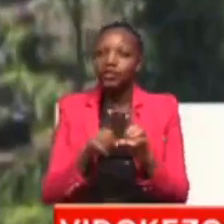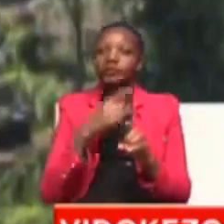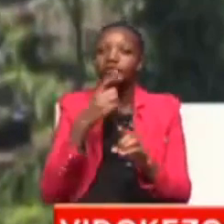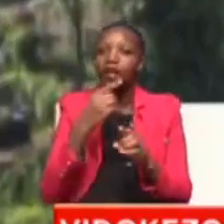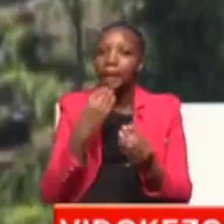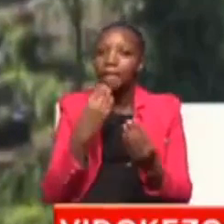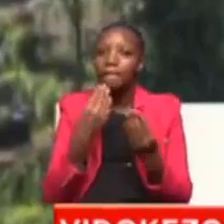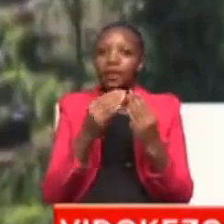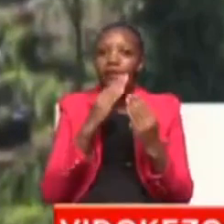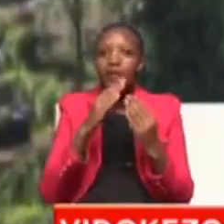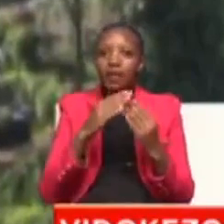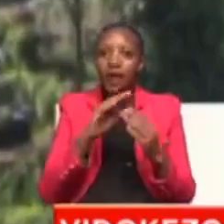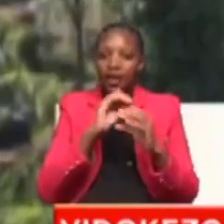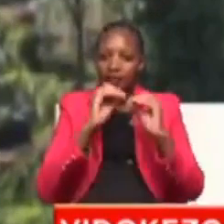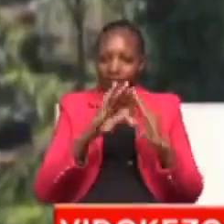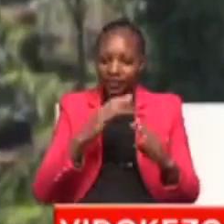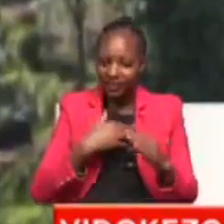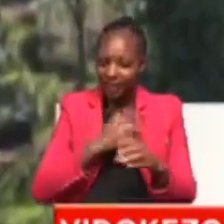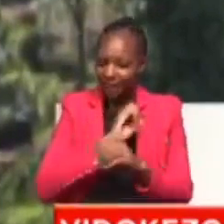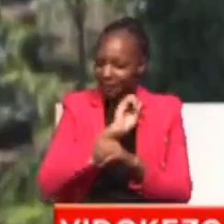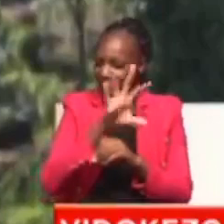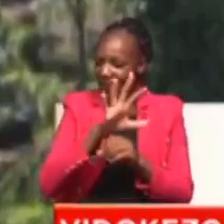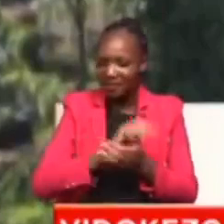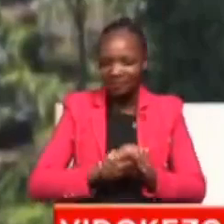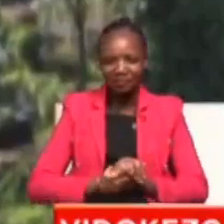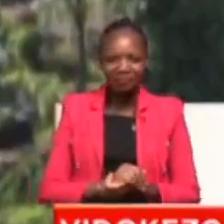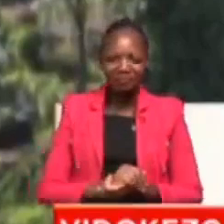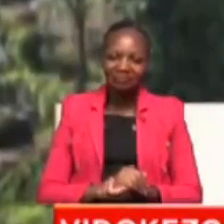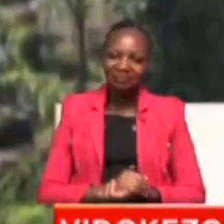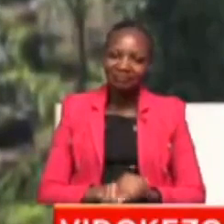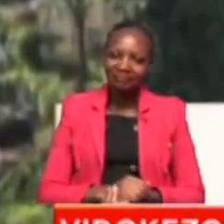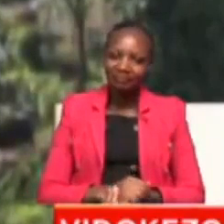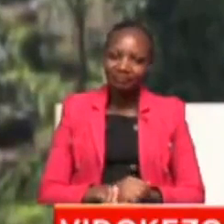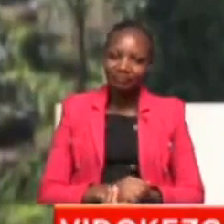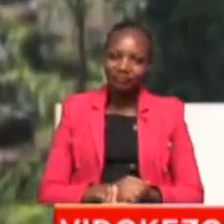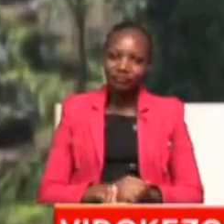virusi vya corona. Nikiripotia TV 47 kutoka kaunti ya Kisii, mimi ni Wycliffe Siko.